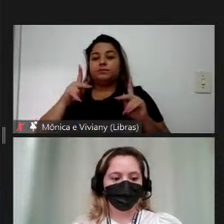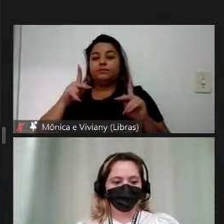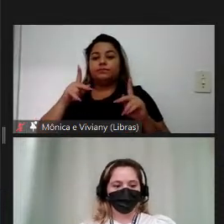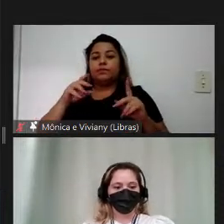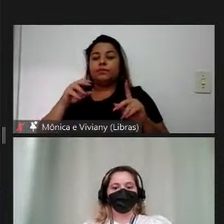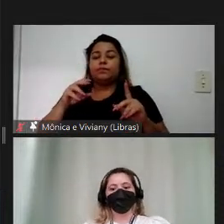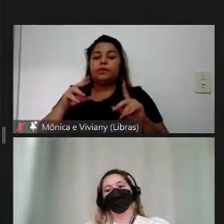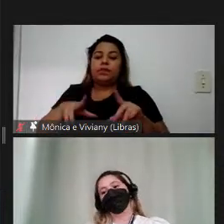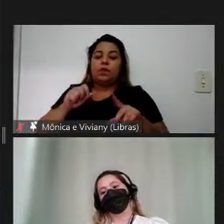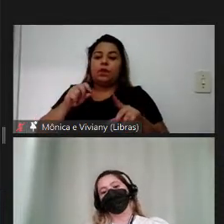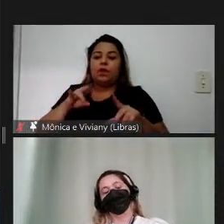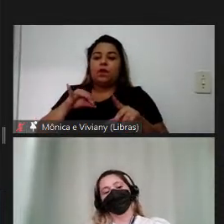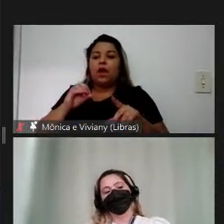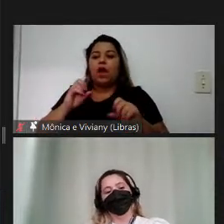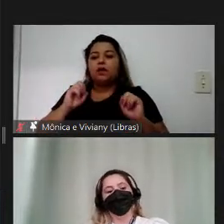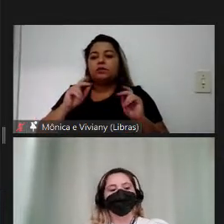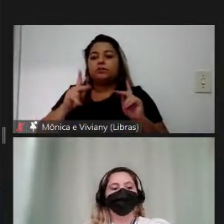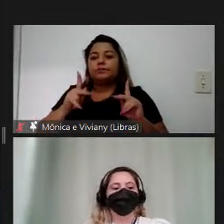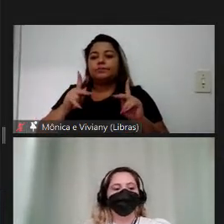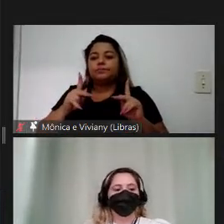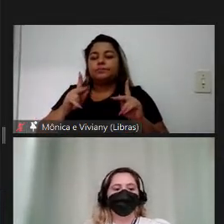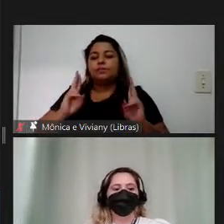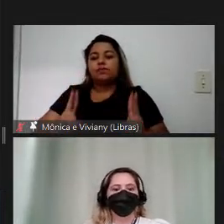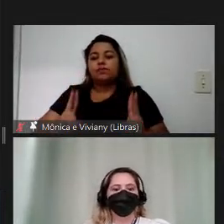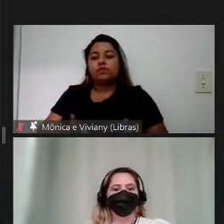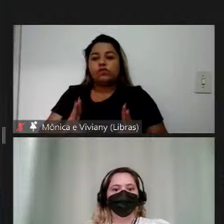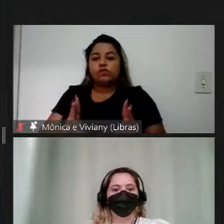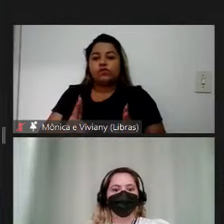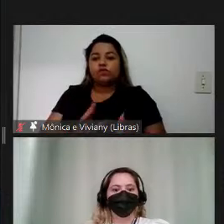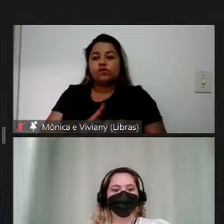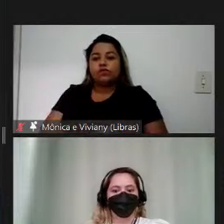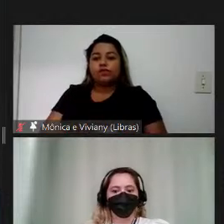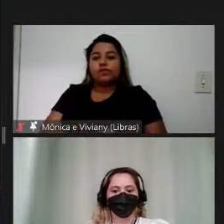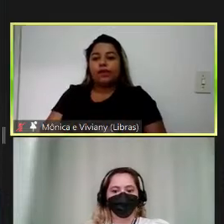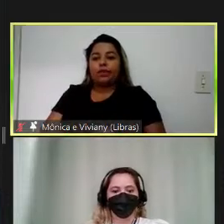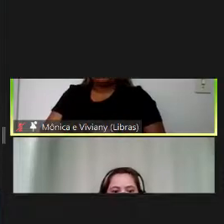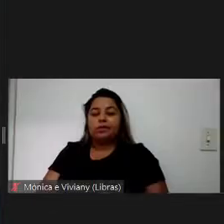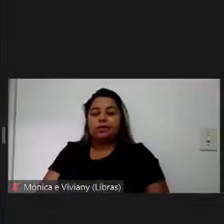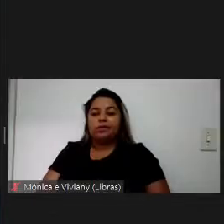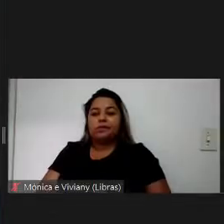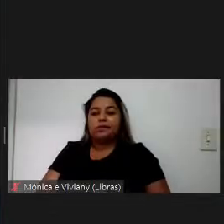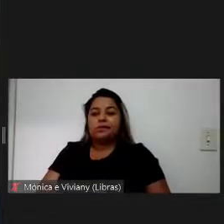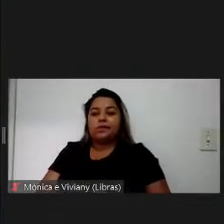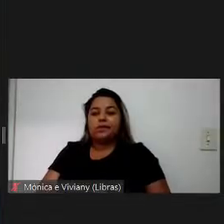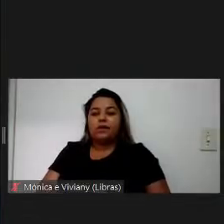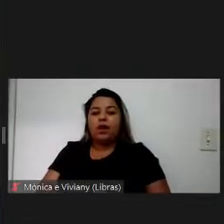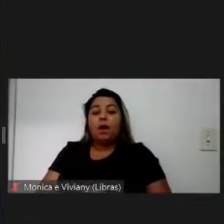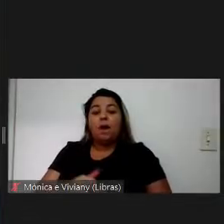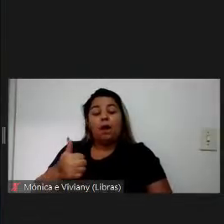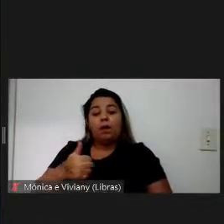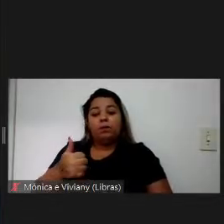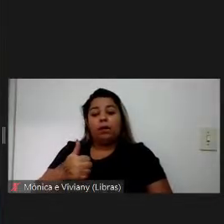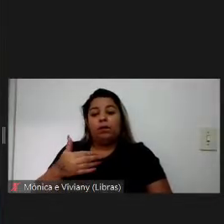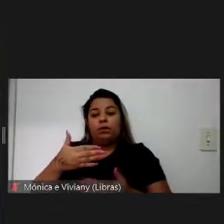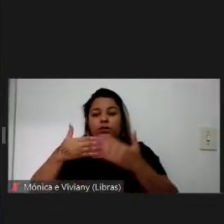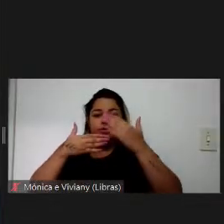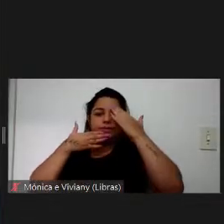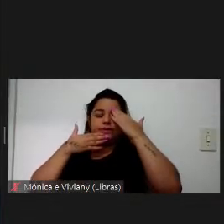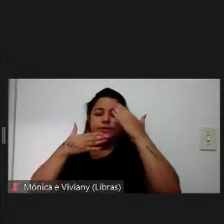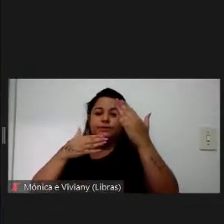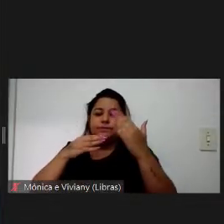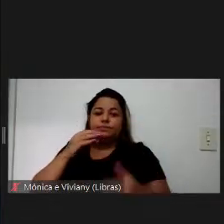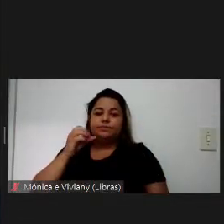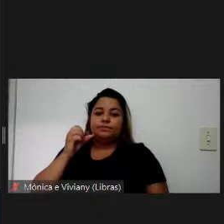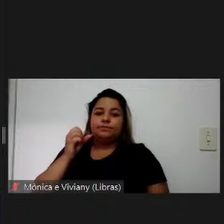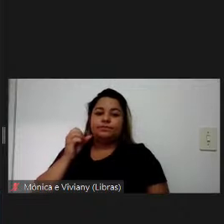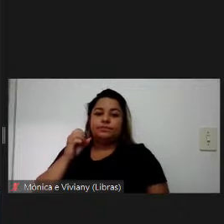ok. Tá bom, Your tá ótimo. audio is okay. So I'm going to stay like this. So first I would like